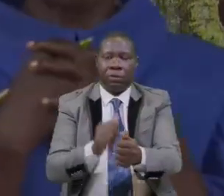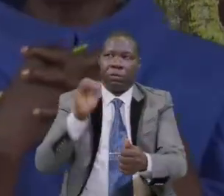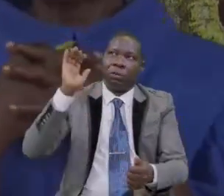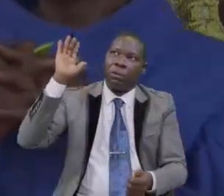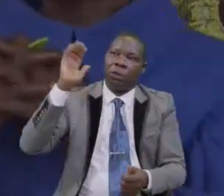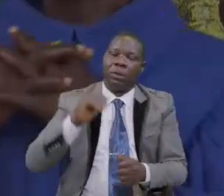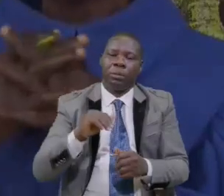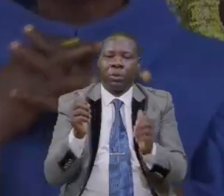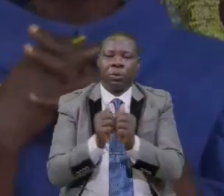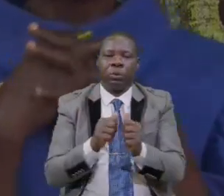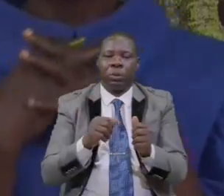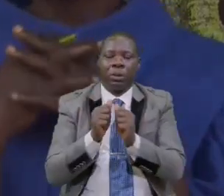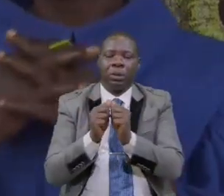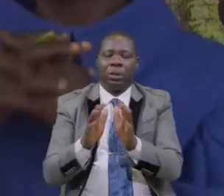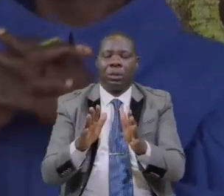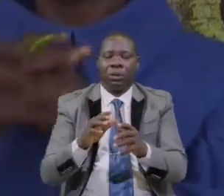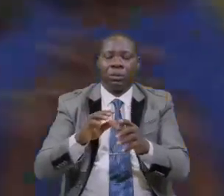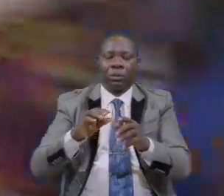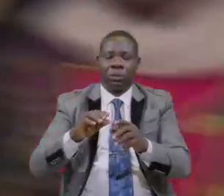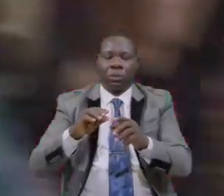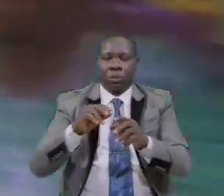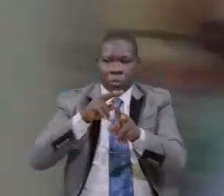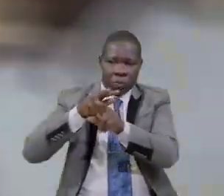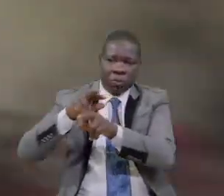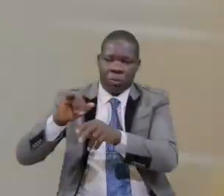without looking back.